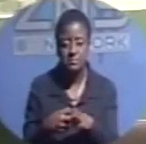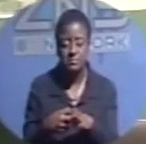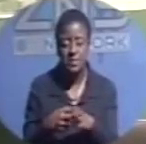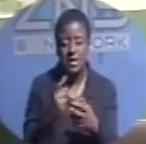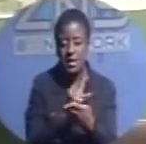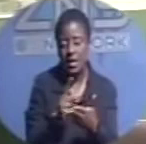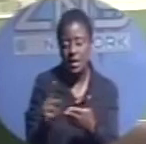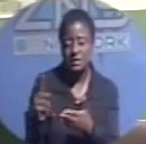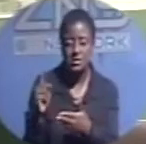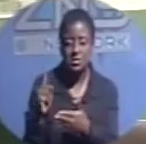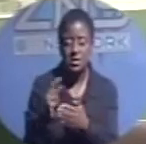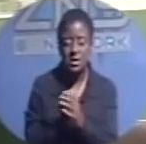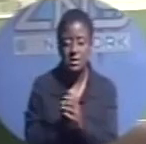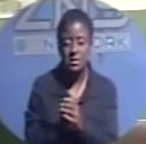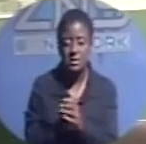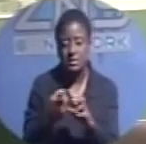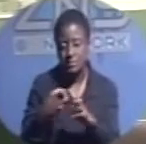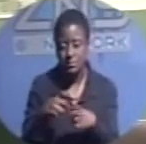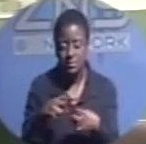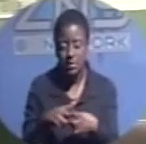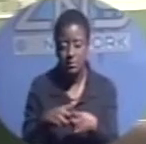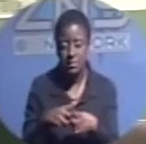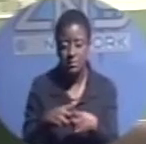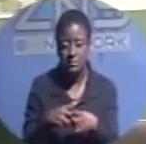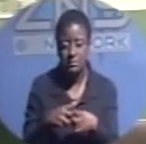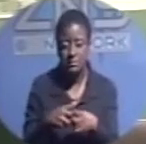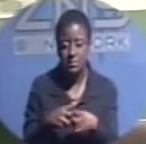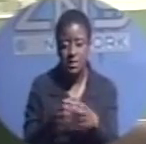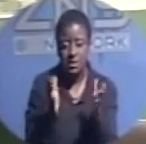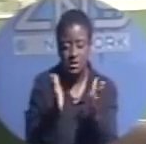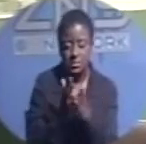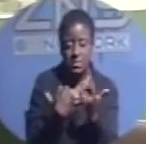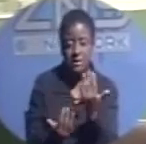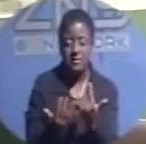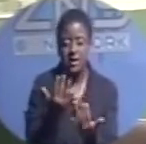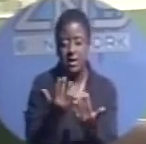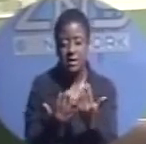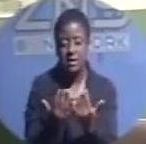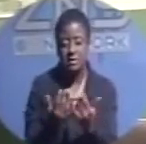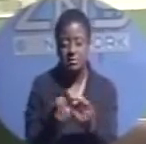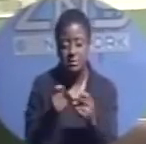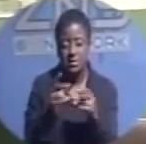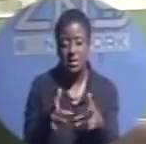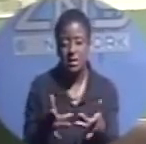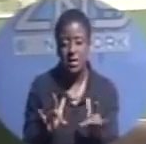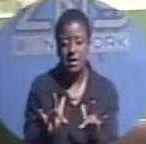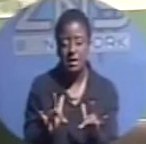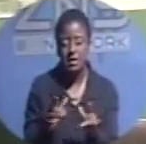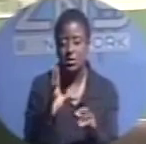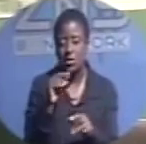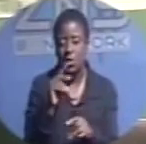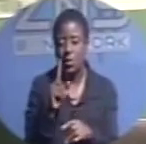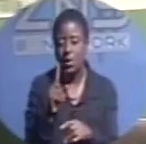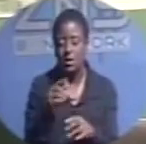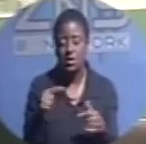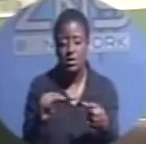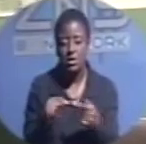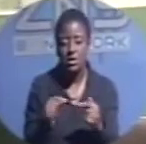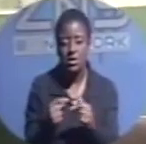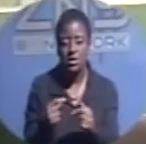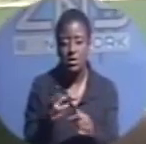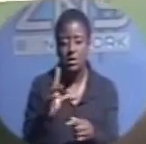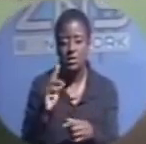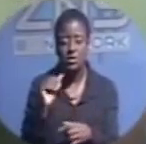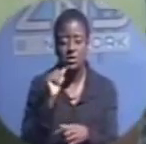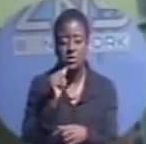just last week, we had an issue there where there was a small fire. Fortunately, no one was hurt, and we suffered